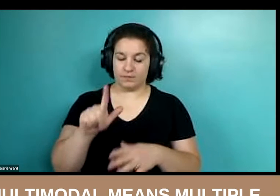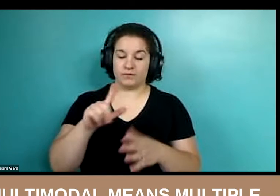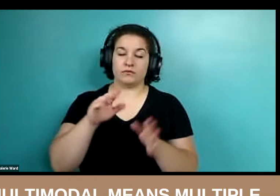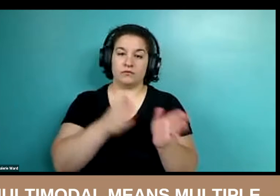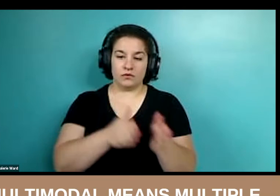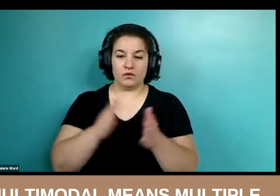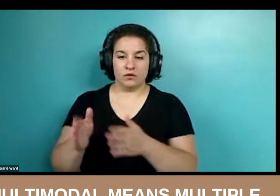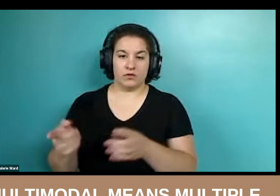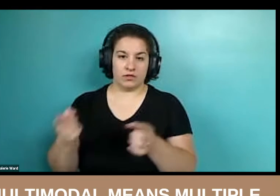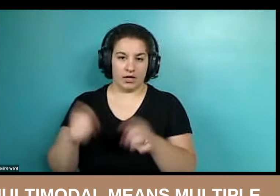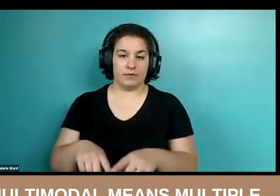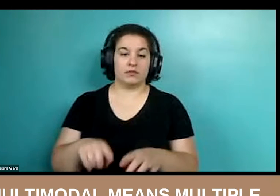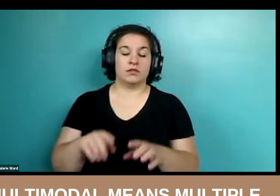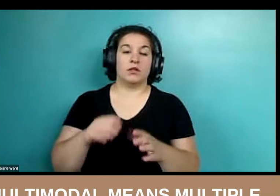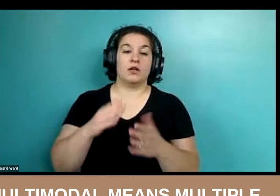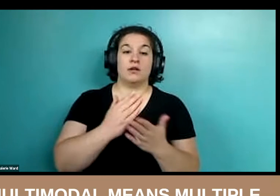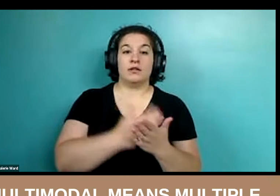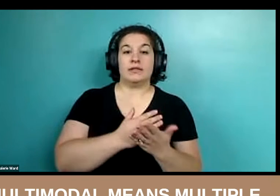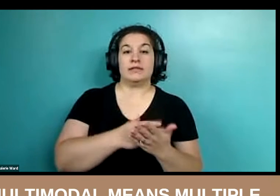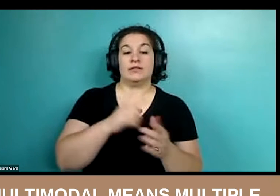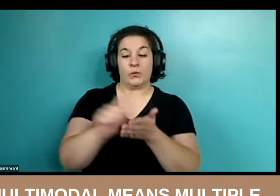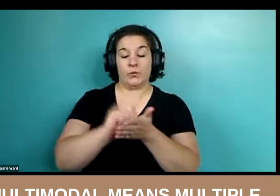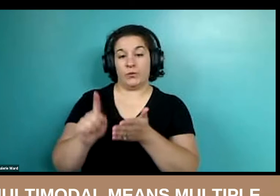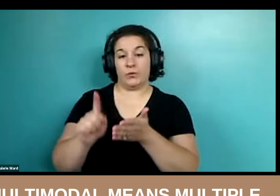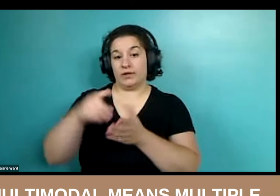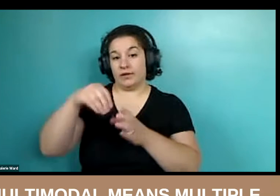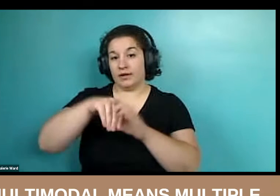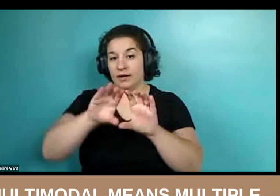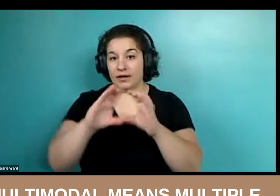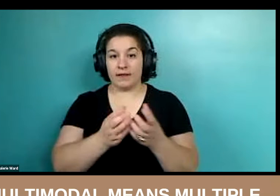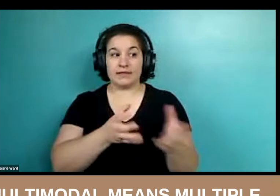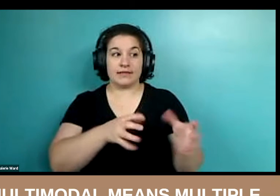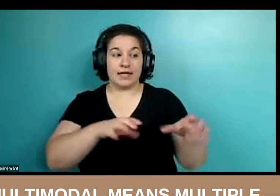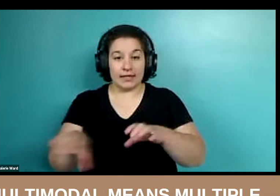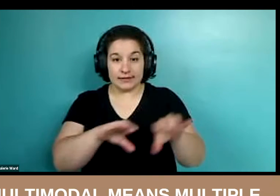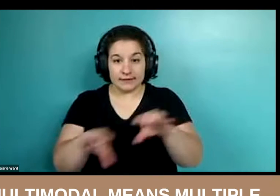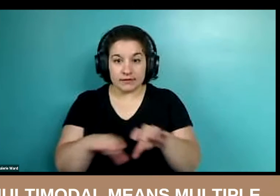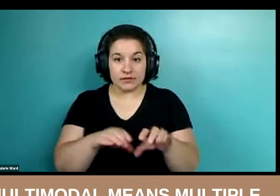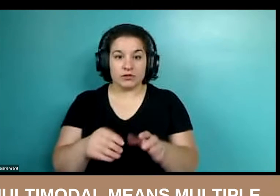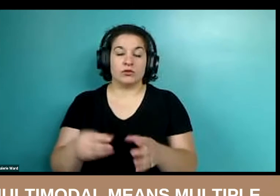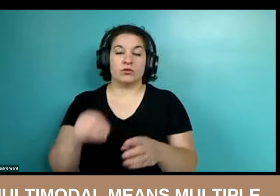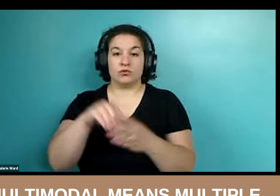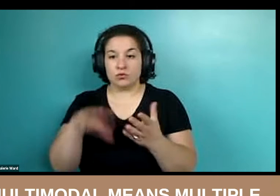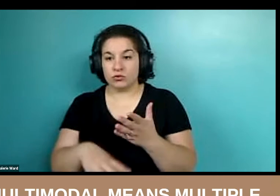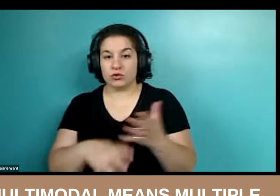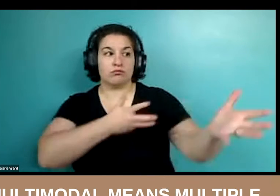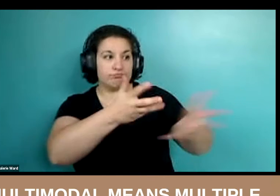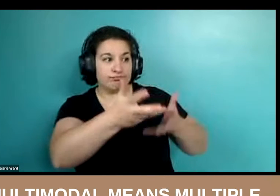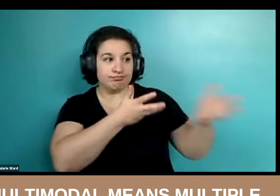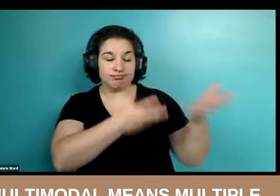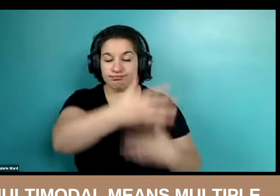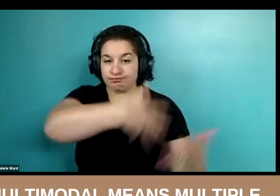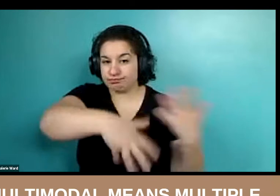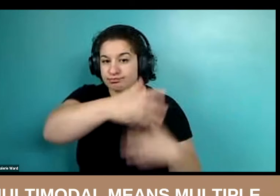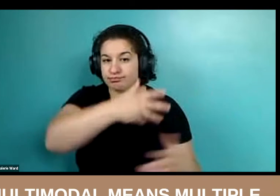class activities that get the students up, get them interacting, talking, and working in different ways. Trust